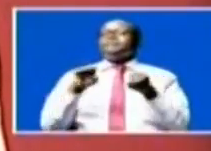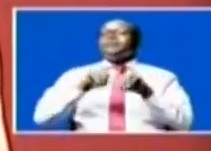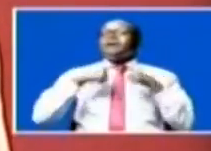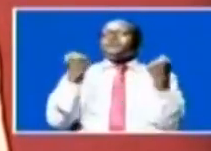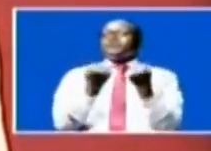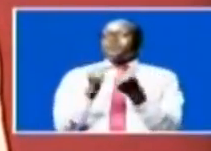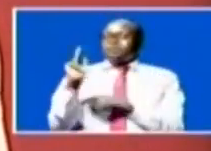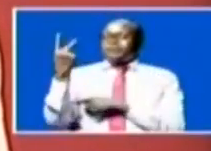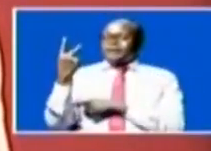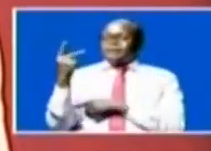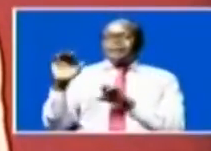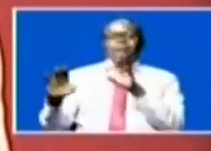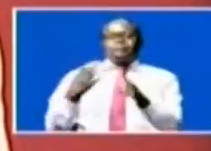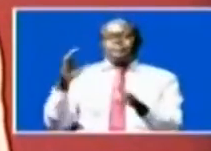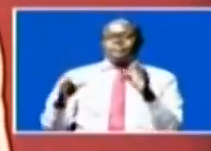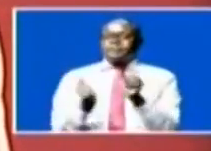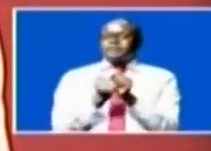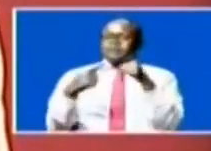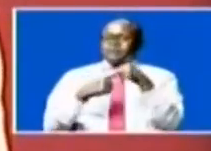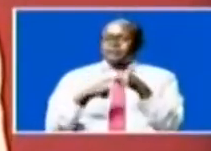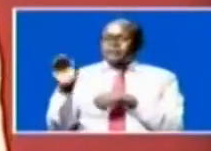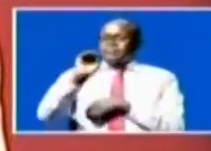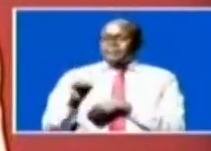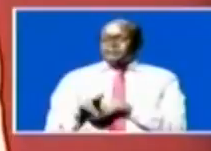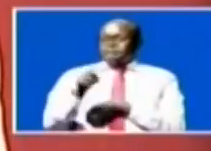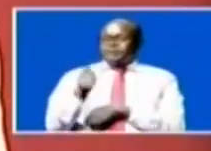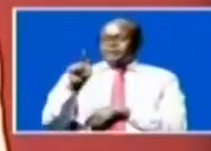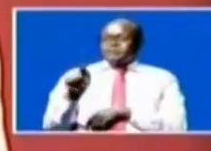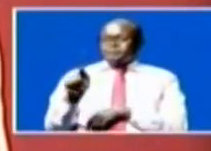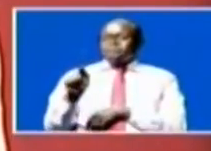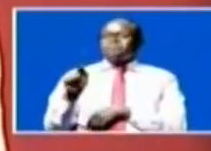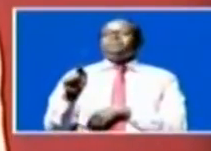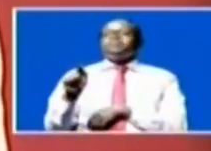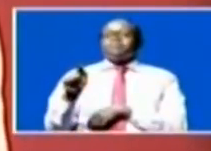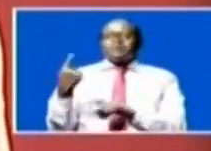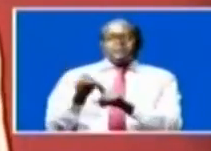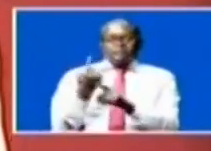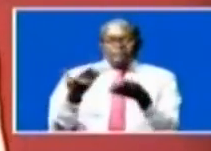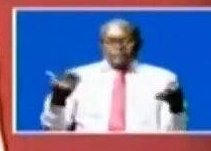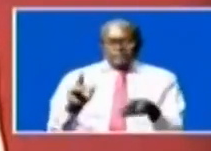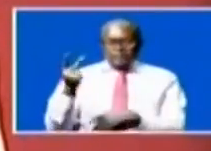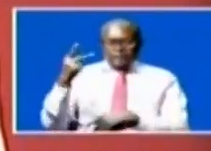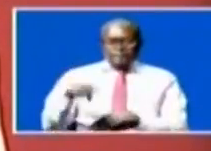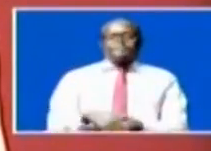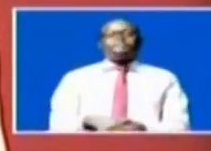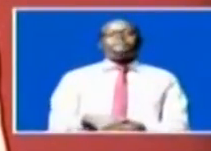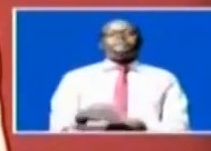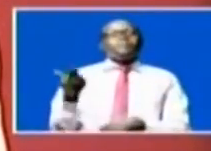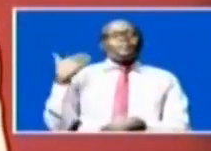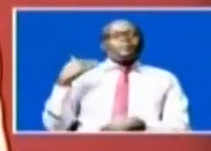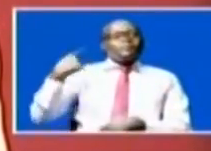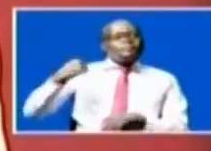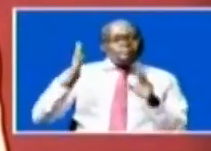Kenya is passing on the 16% VAT imposed on pesticides in the country. The umbrella organizations for